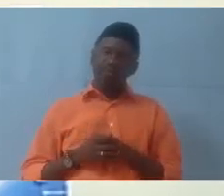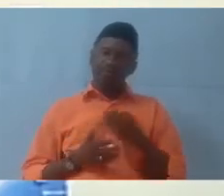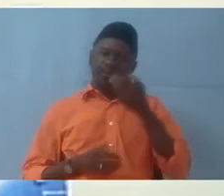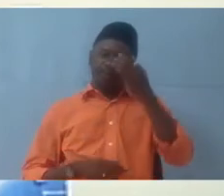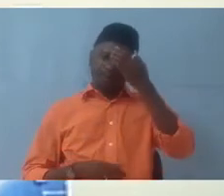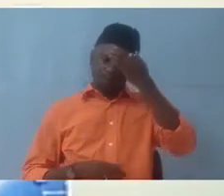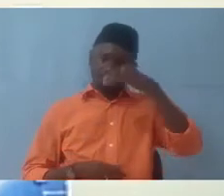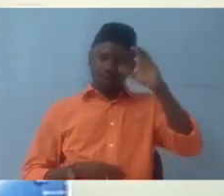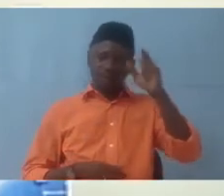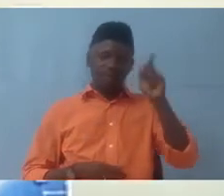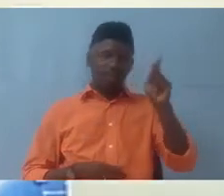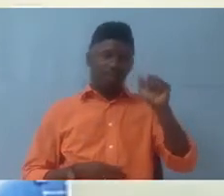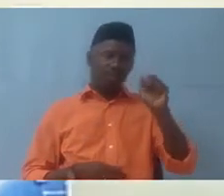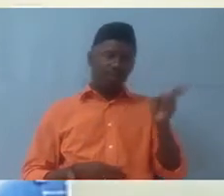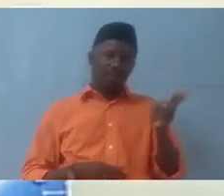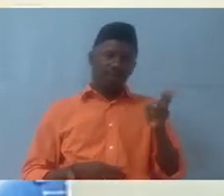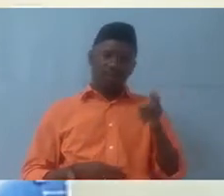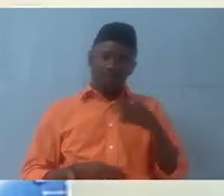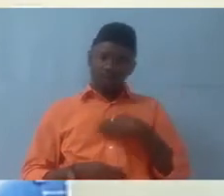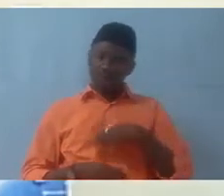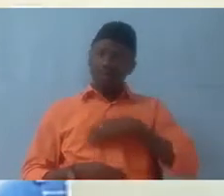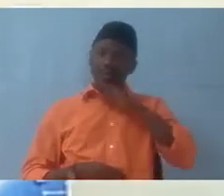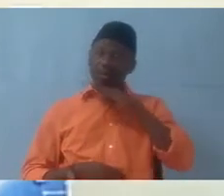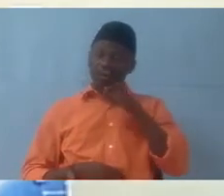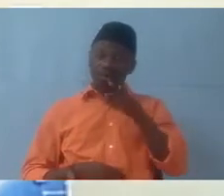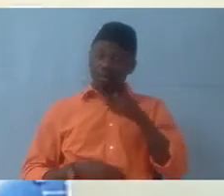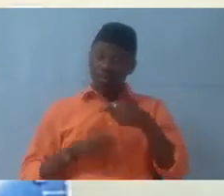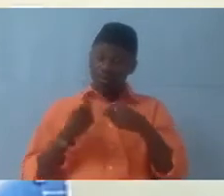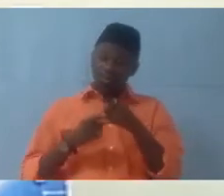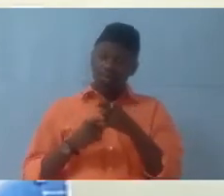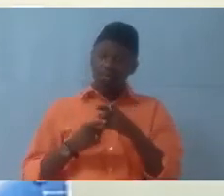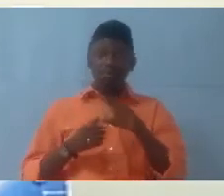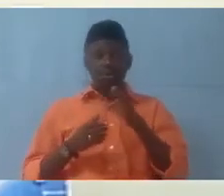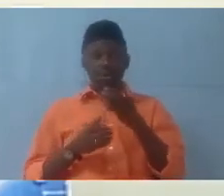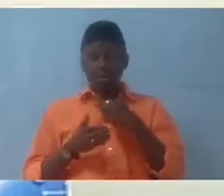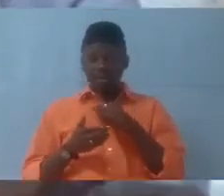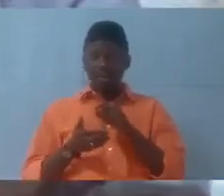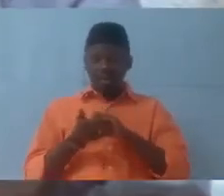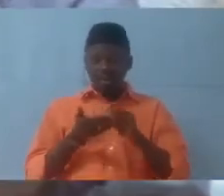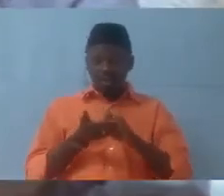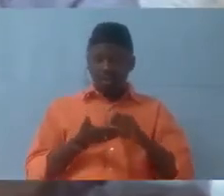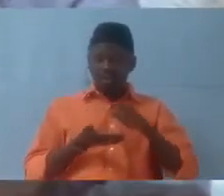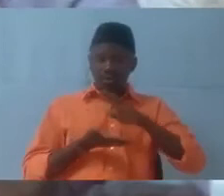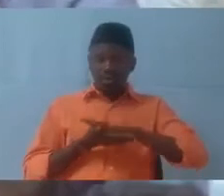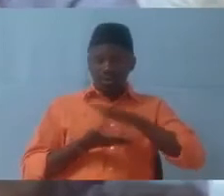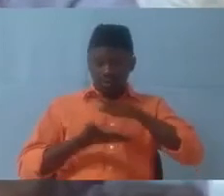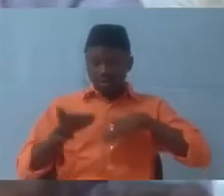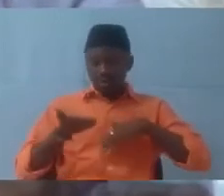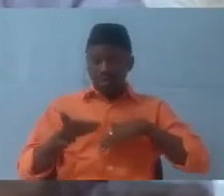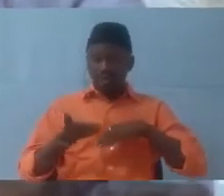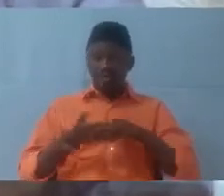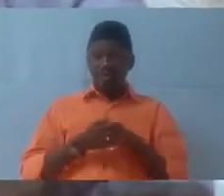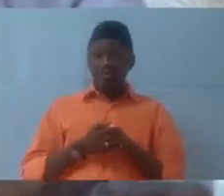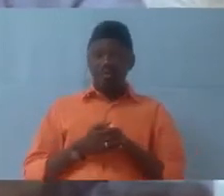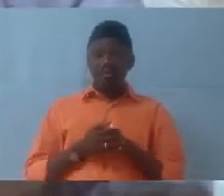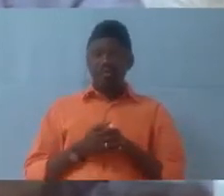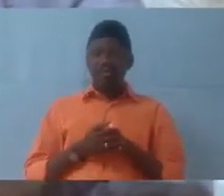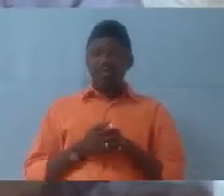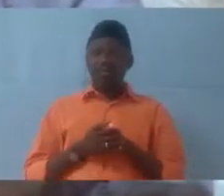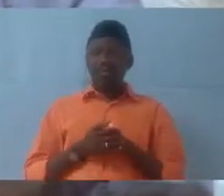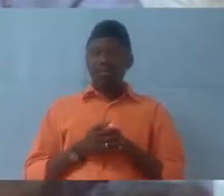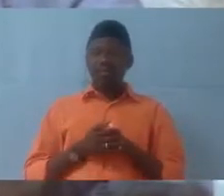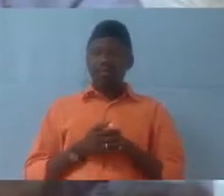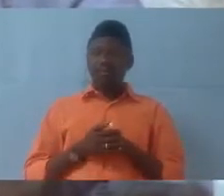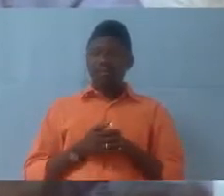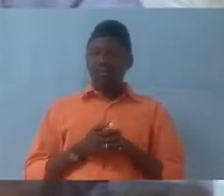Commissioner Kaa, are you satisfied with that or can he write it on a piece of paper, you to say? And I